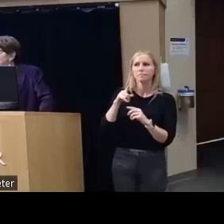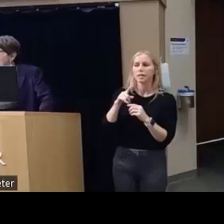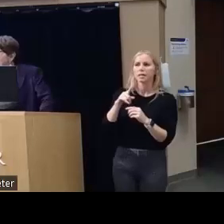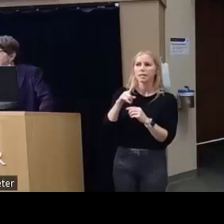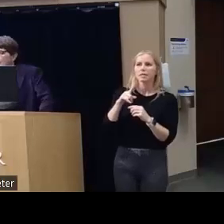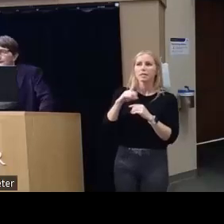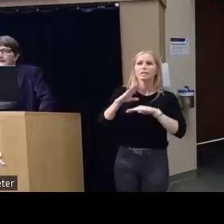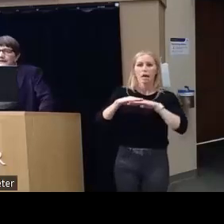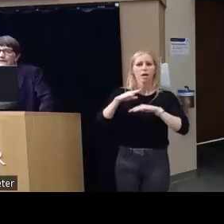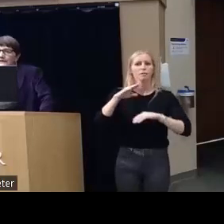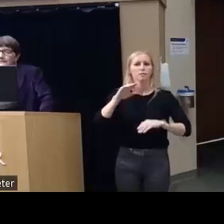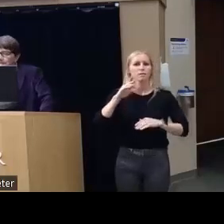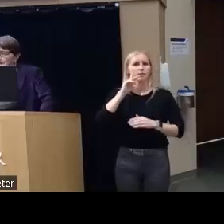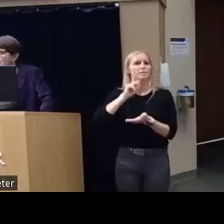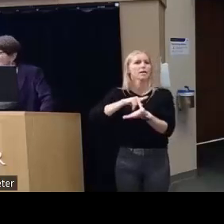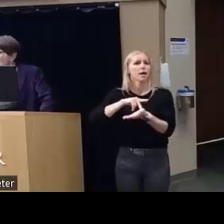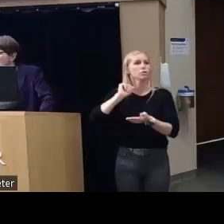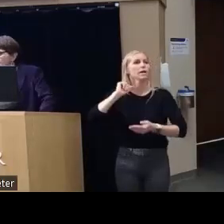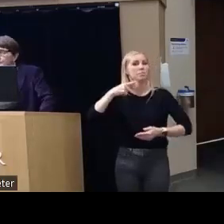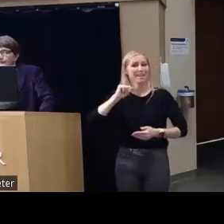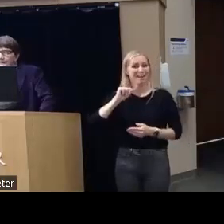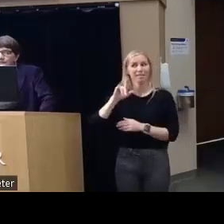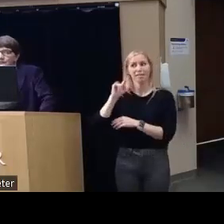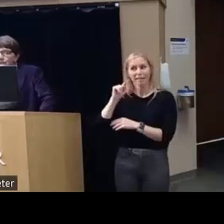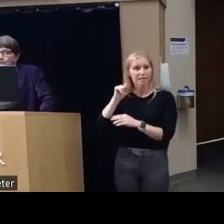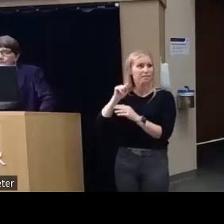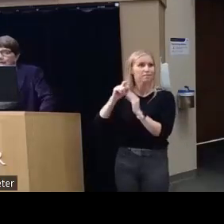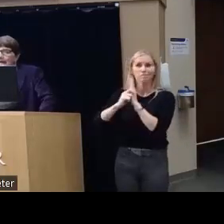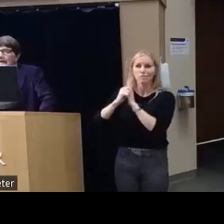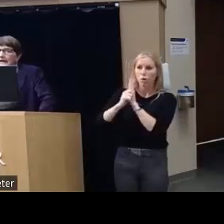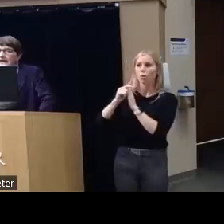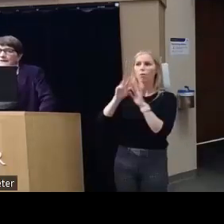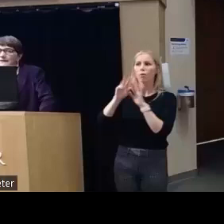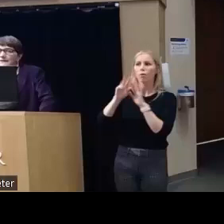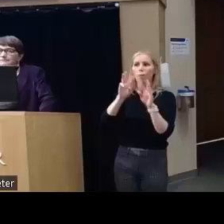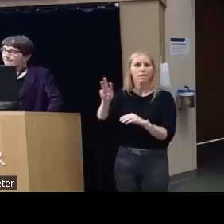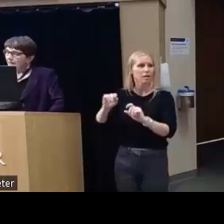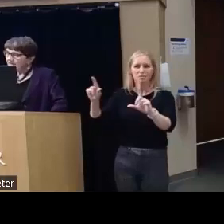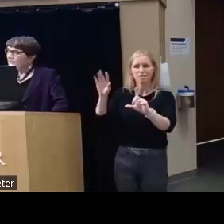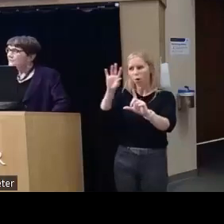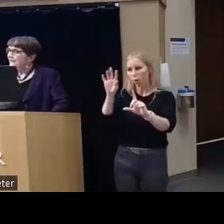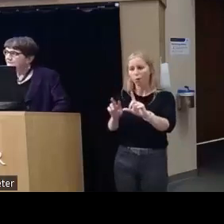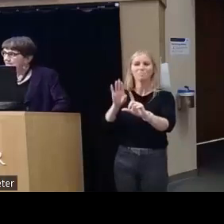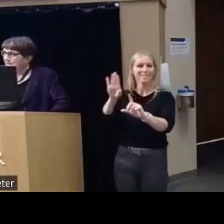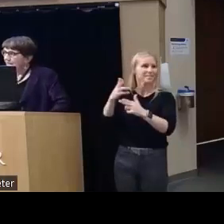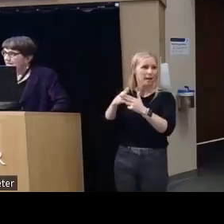psychiatry, APA literature and website and so forth.